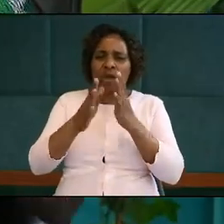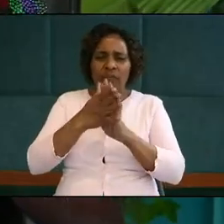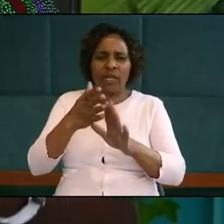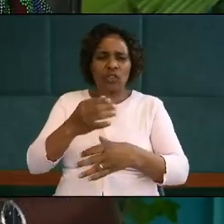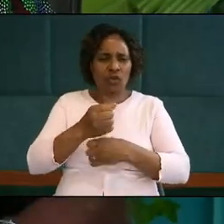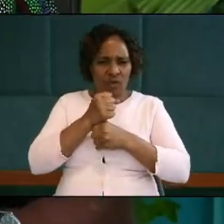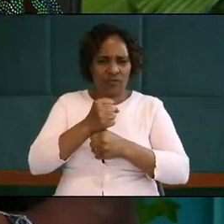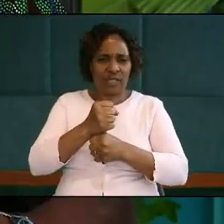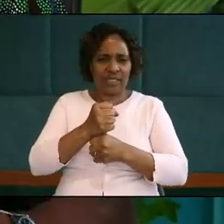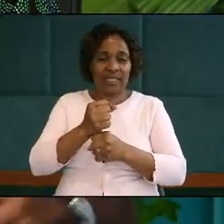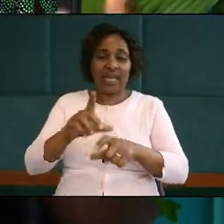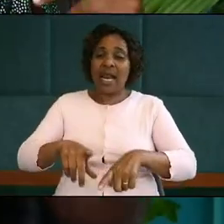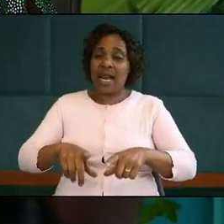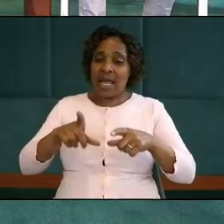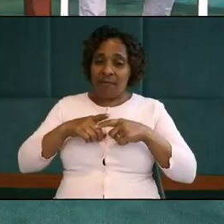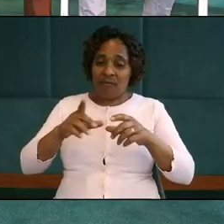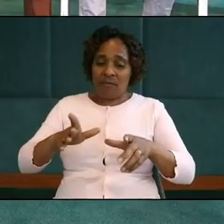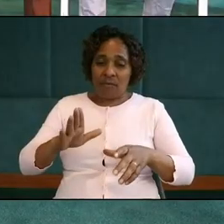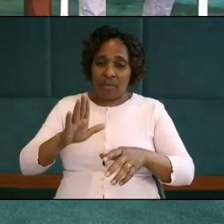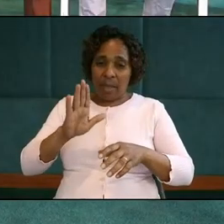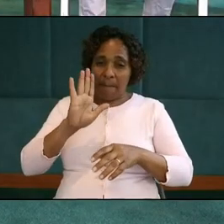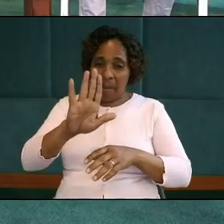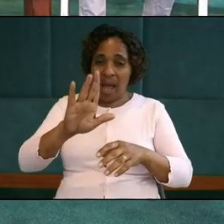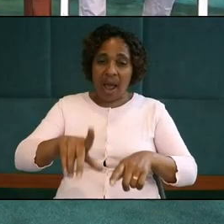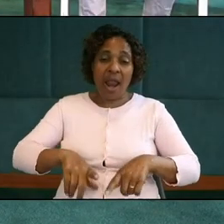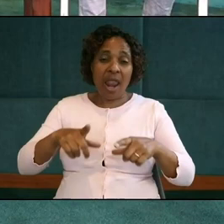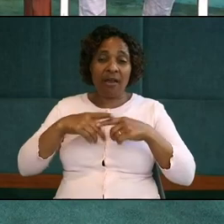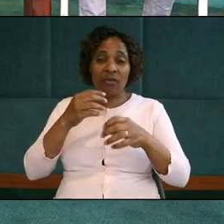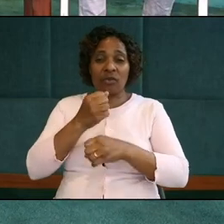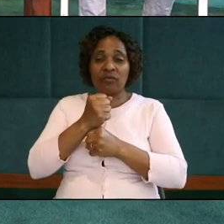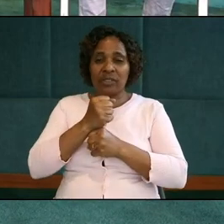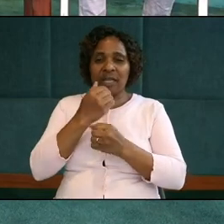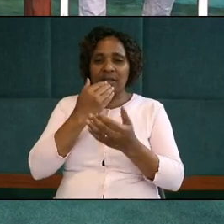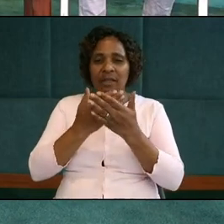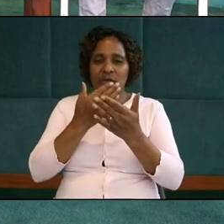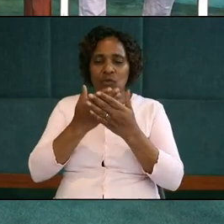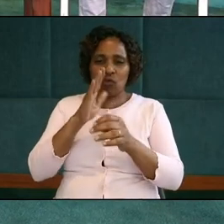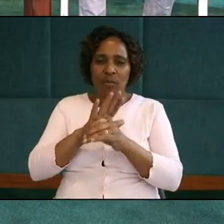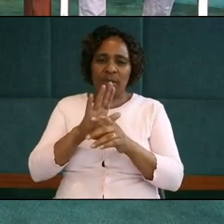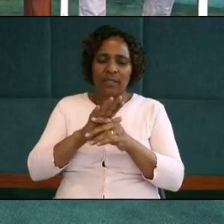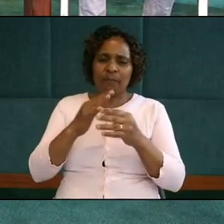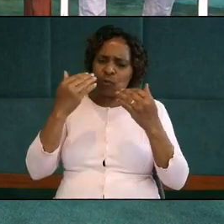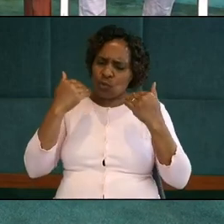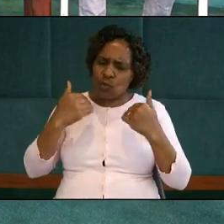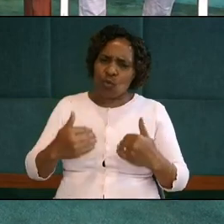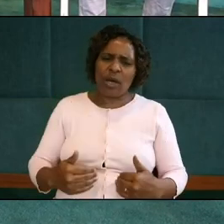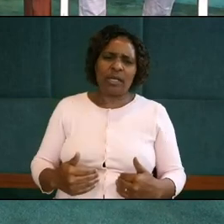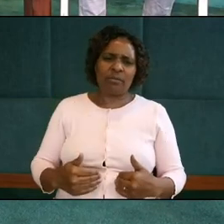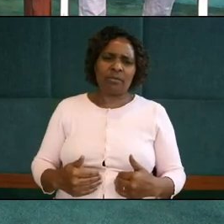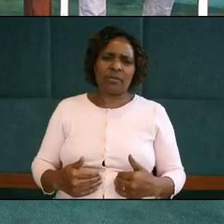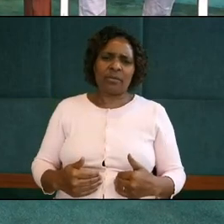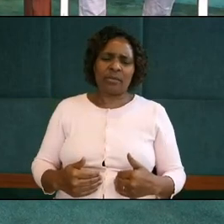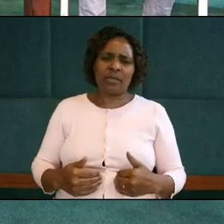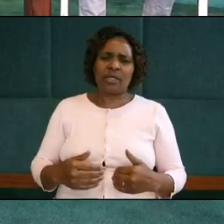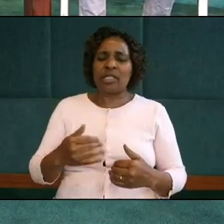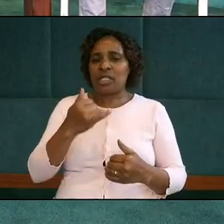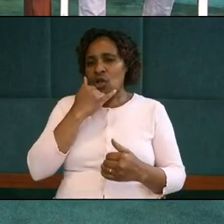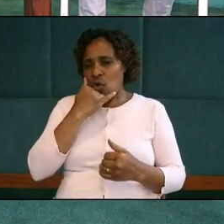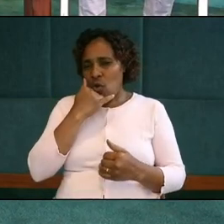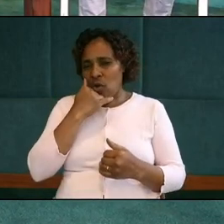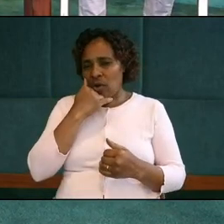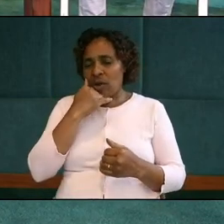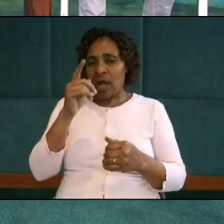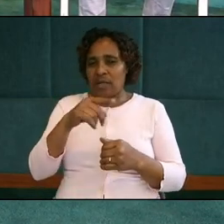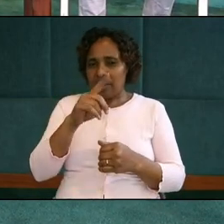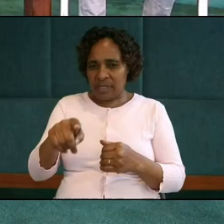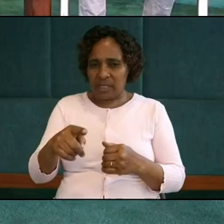life confident. Mm-hmm. That mm-hmm. is. Thank you so much. That's so insightful. To err is human. Go ahead. Yeah. Go ahead.